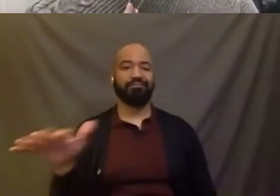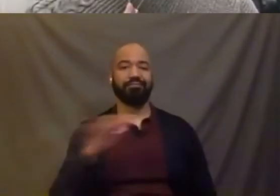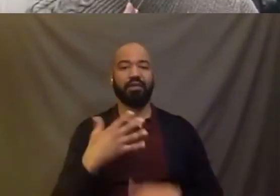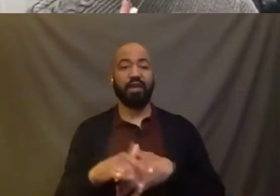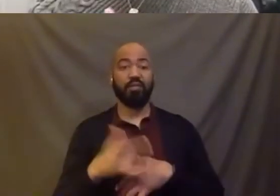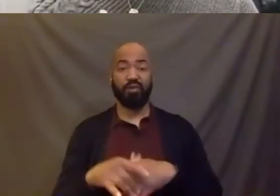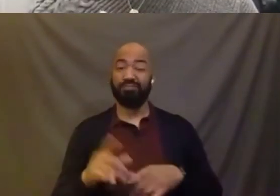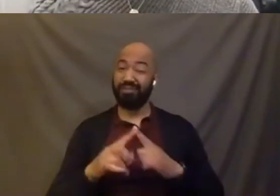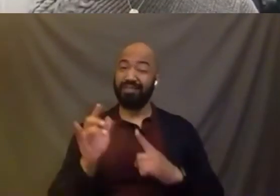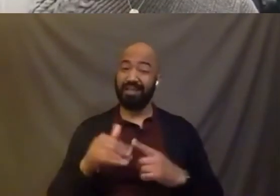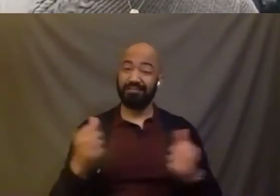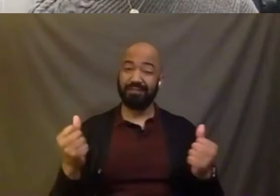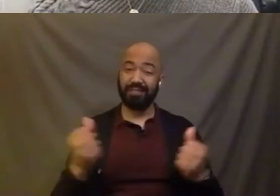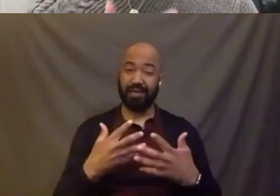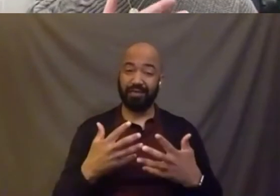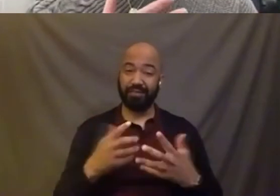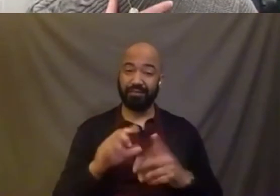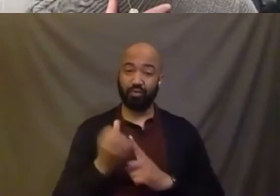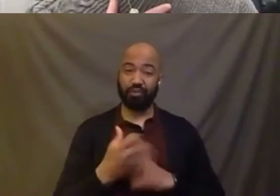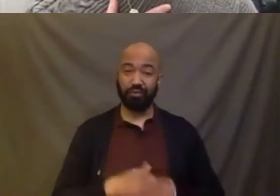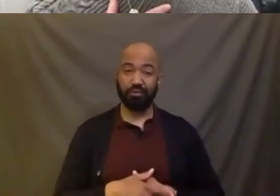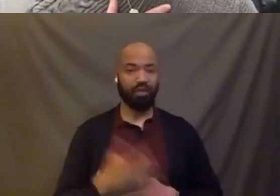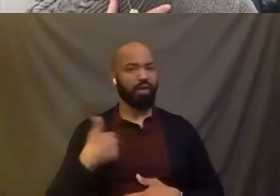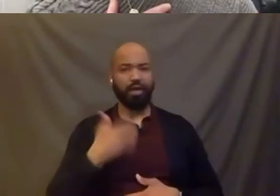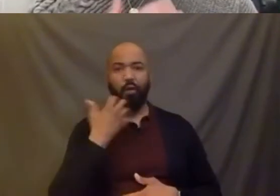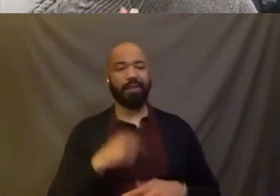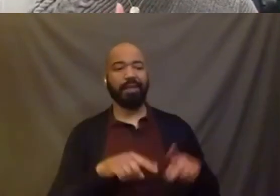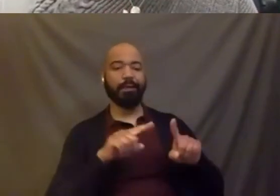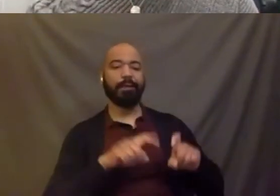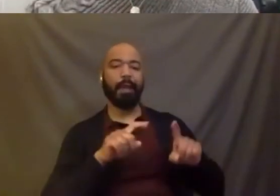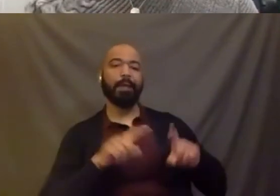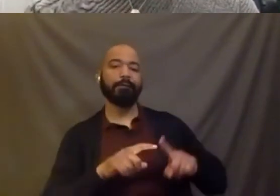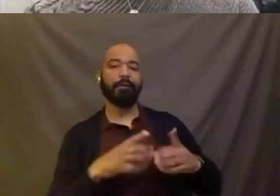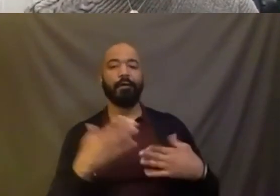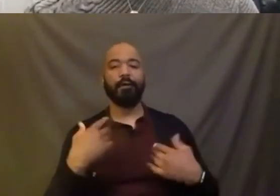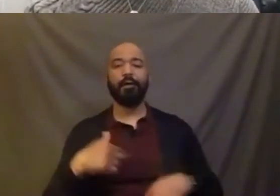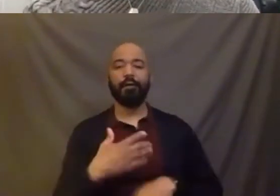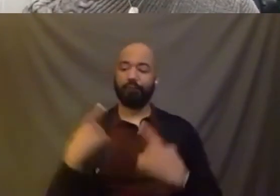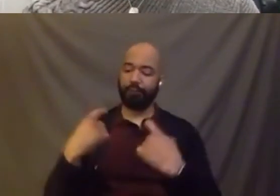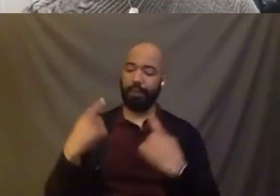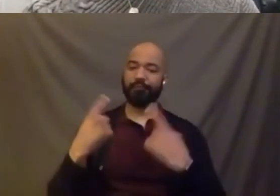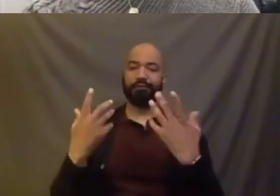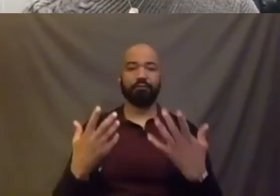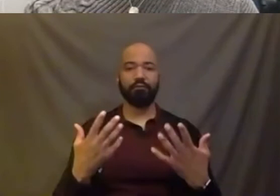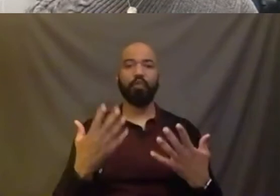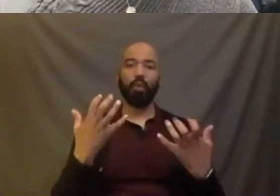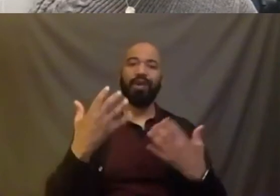scary. So none of us want to be guinea pigs, right? Like, we want to make sure that we know what we're getting ourselves into.